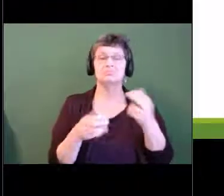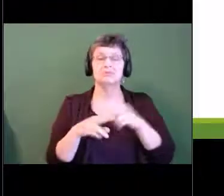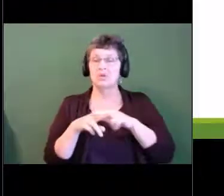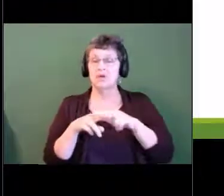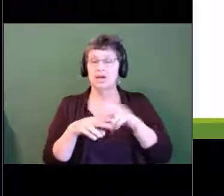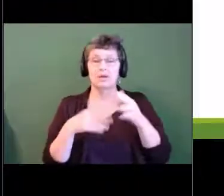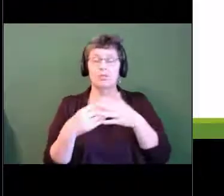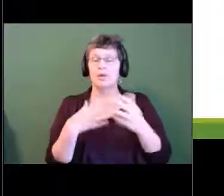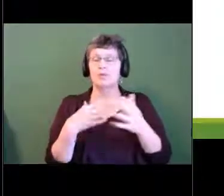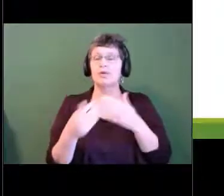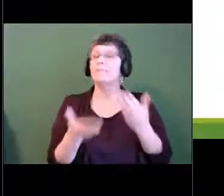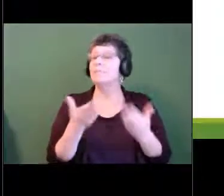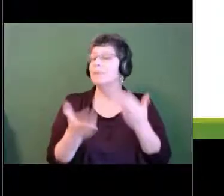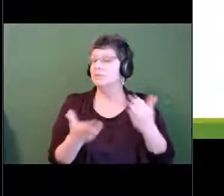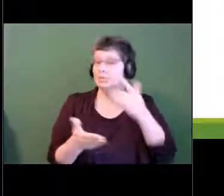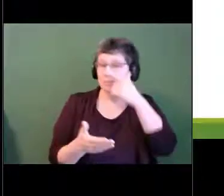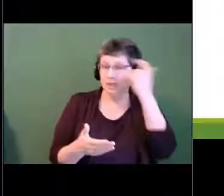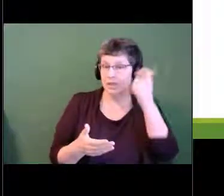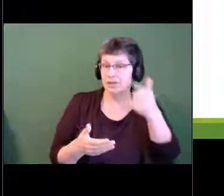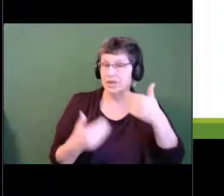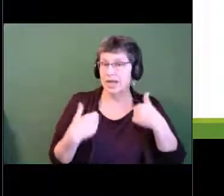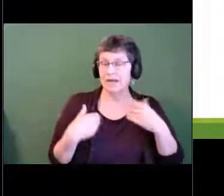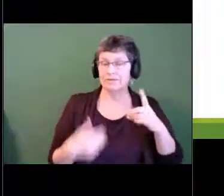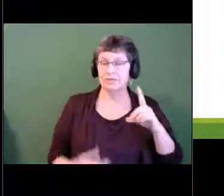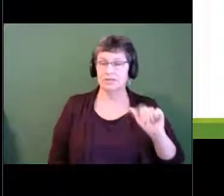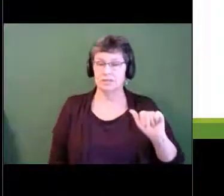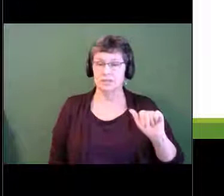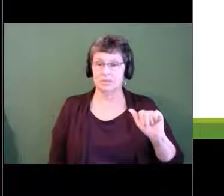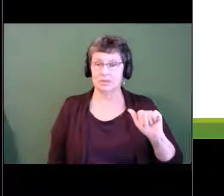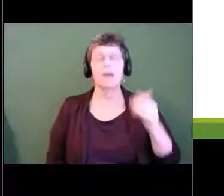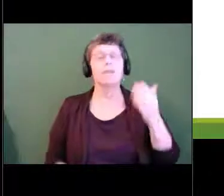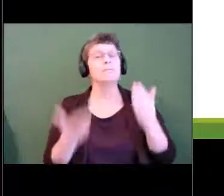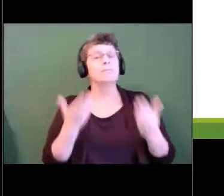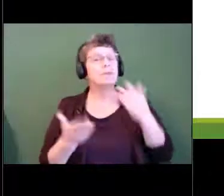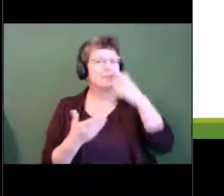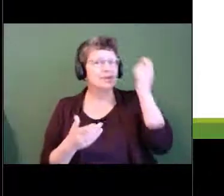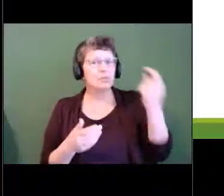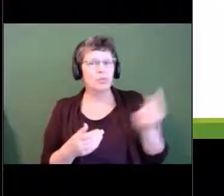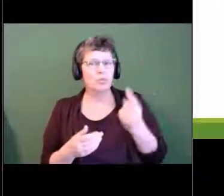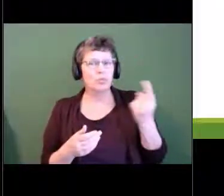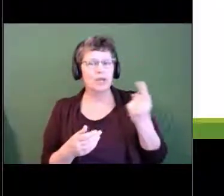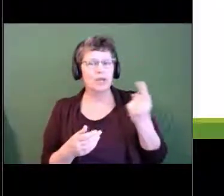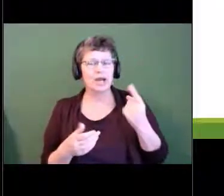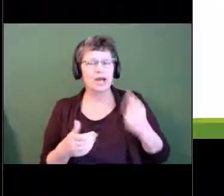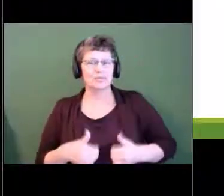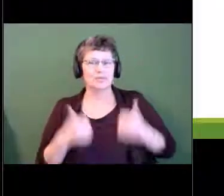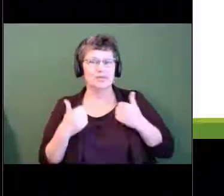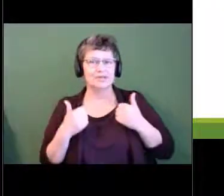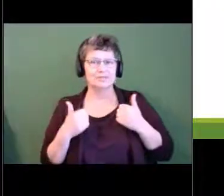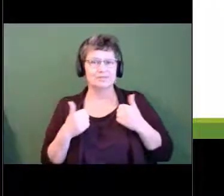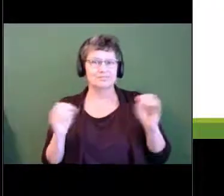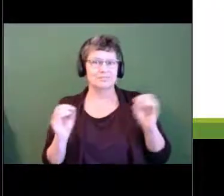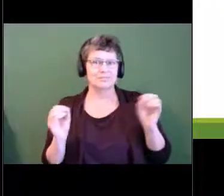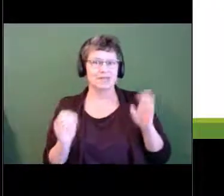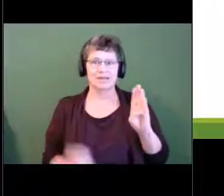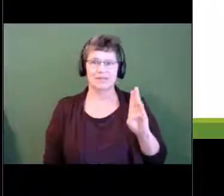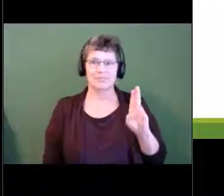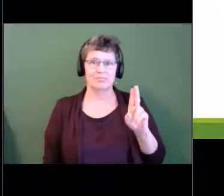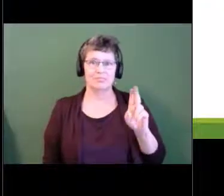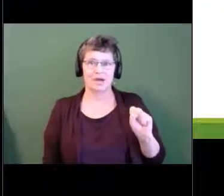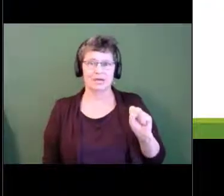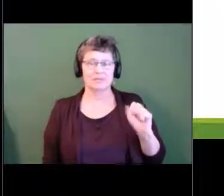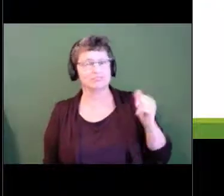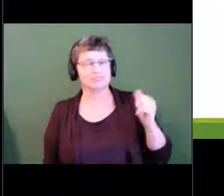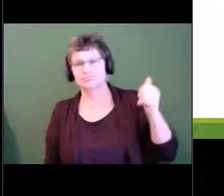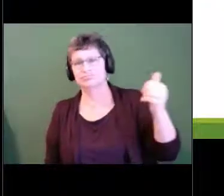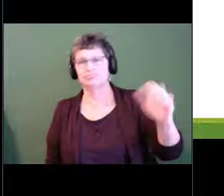are geographically located, the availability of a bus, for example, in a rural area, or even in an